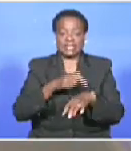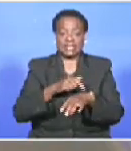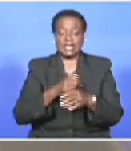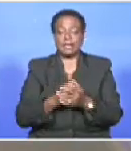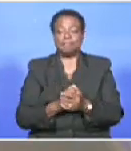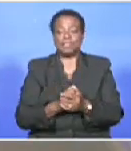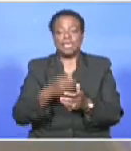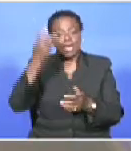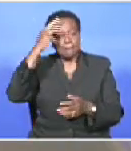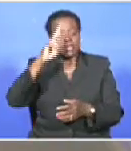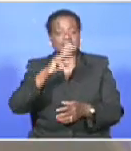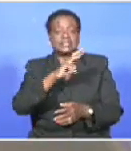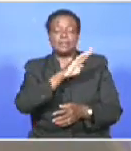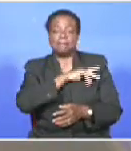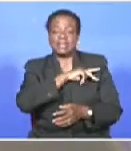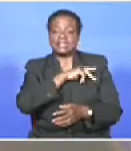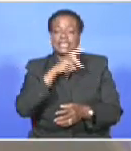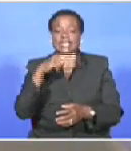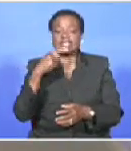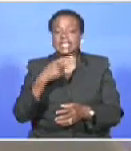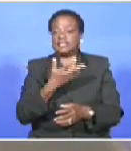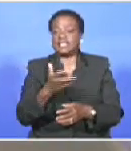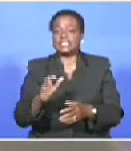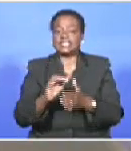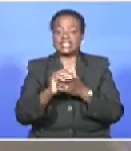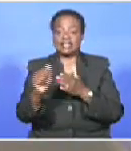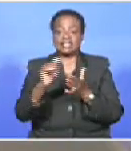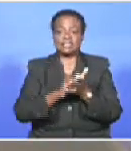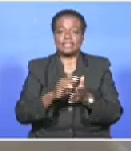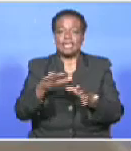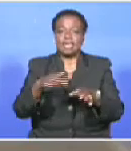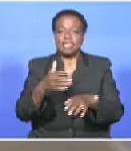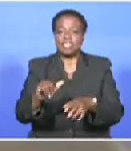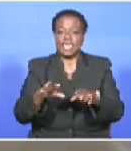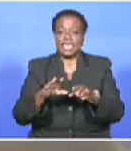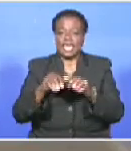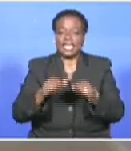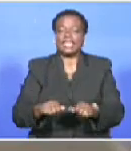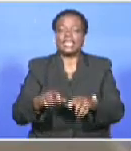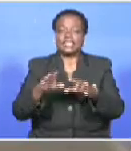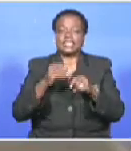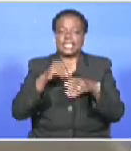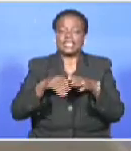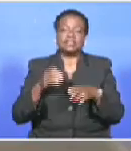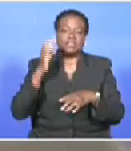being a part of the youth cooperative are skills that they could take into the future and become